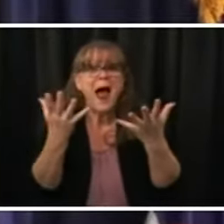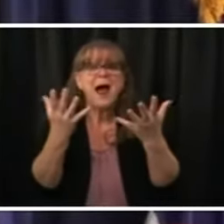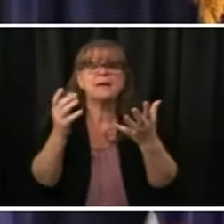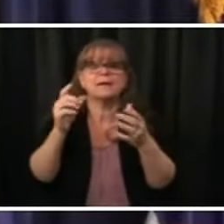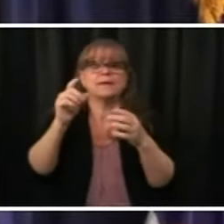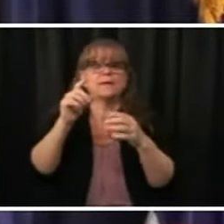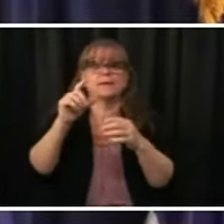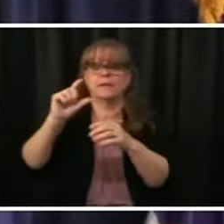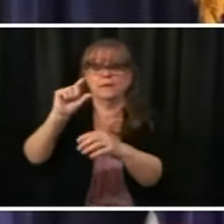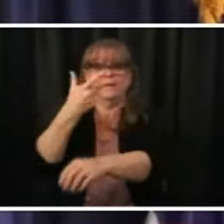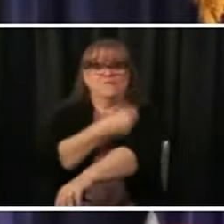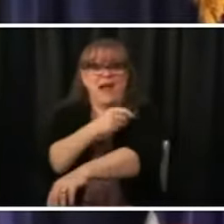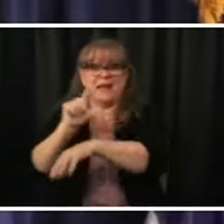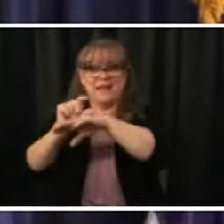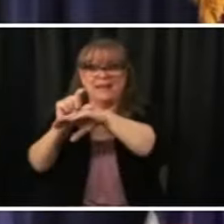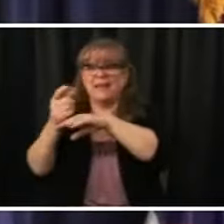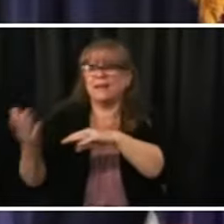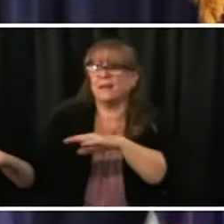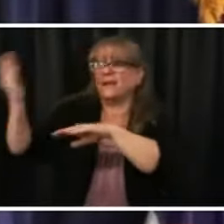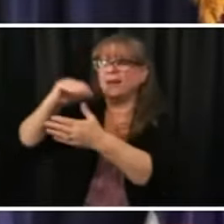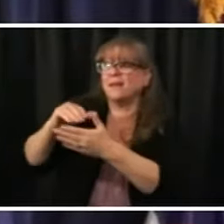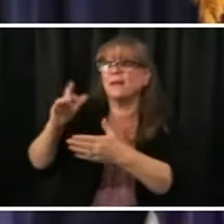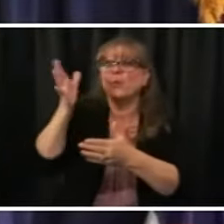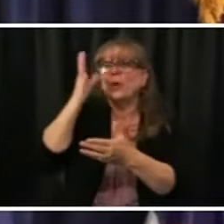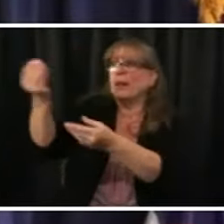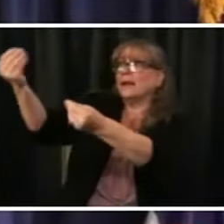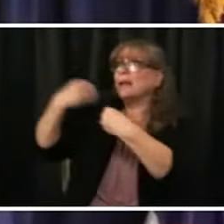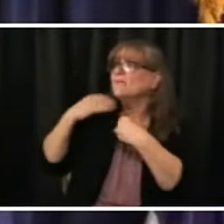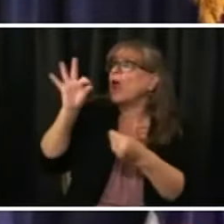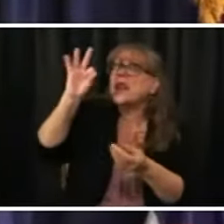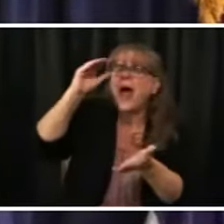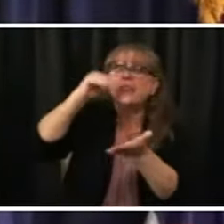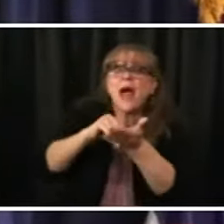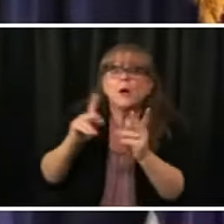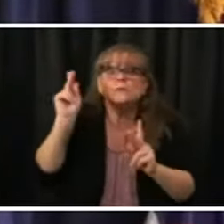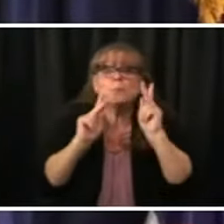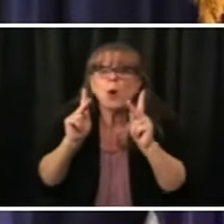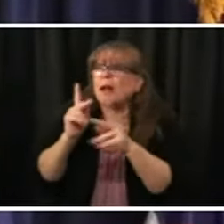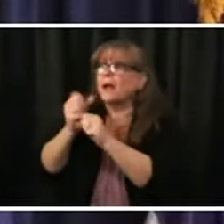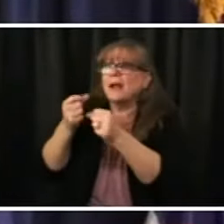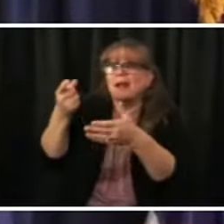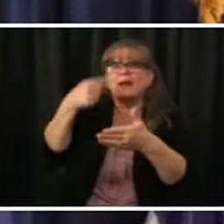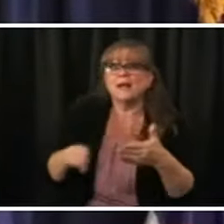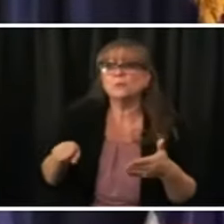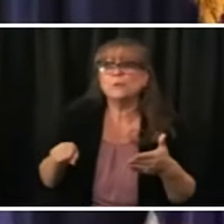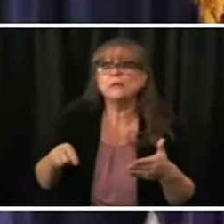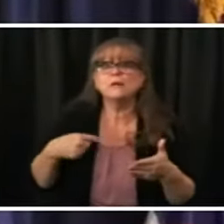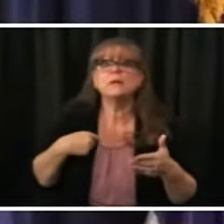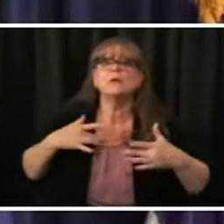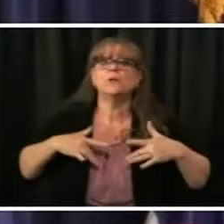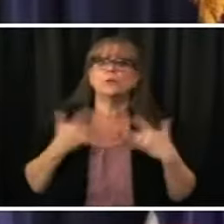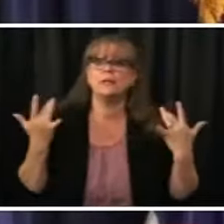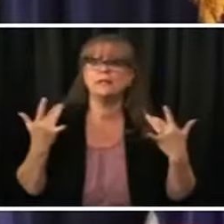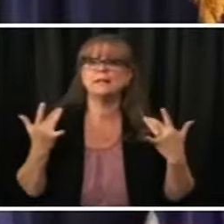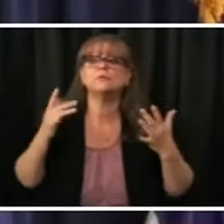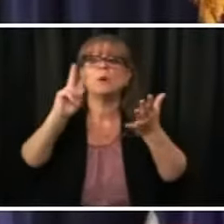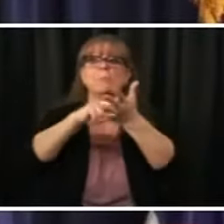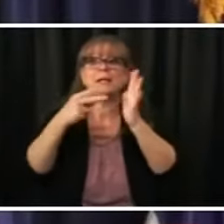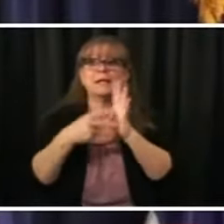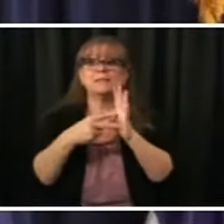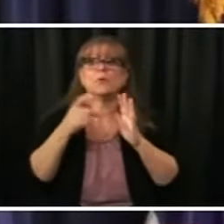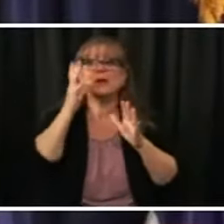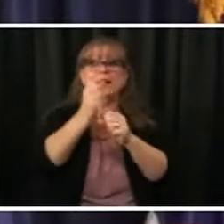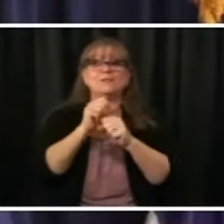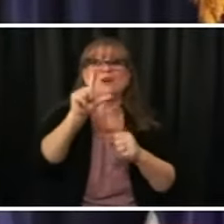next week. We're very excited about that. So that's at least for 3 weeks. So that means 27,000 additional vaccines over the next 3 weeks.